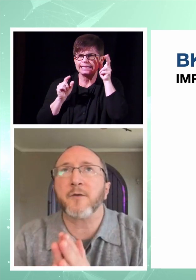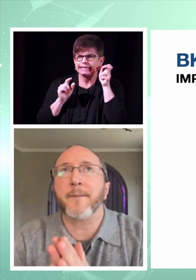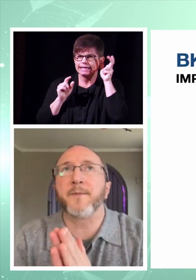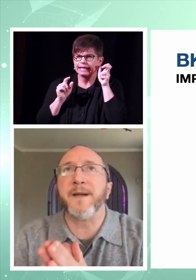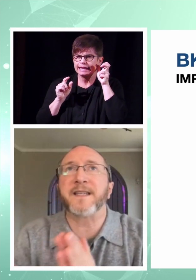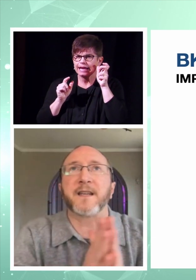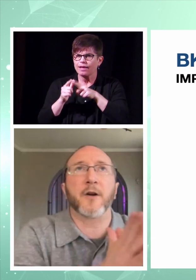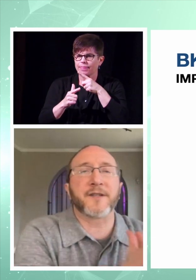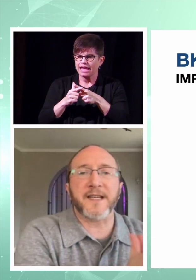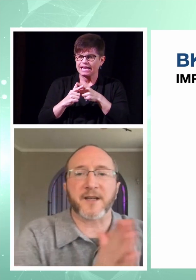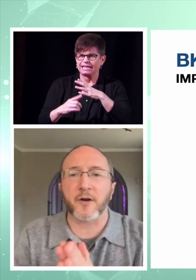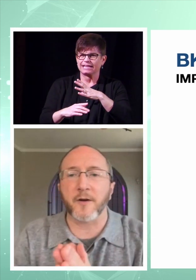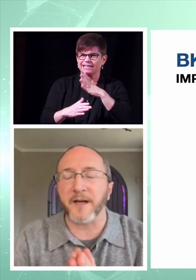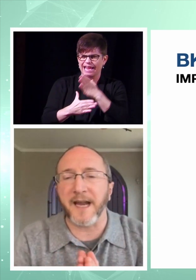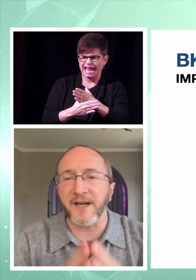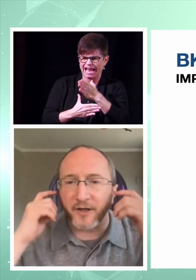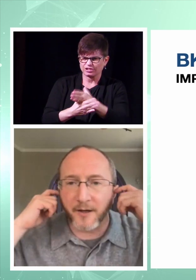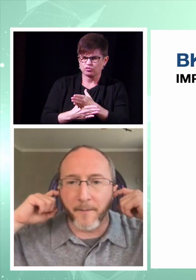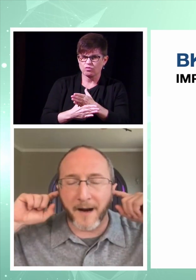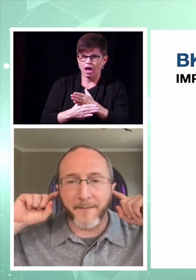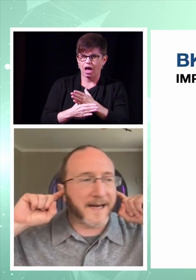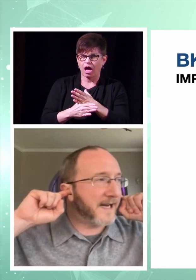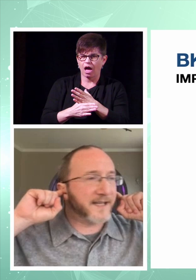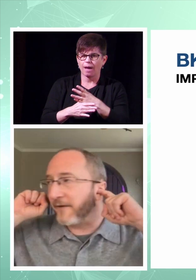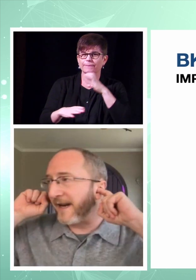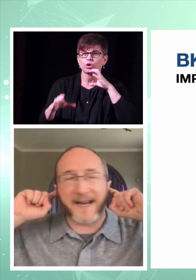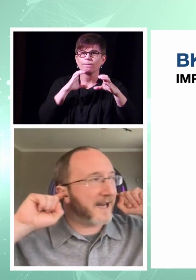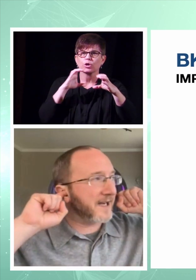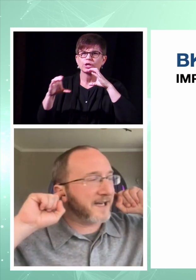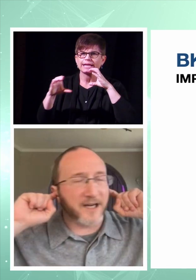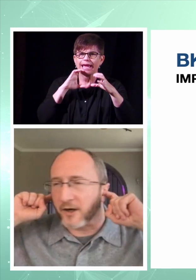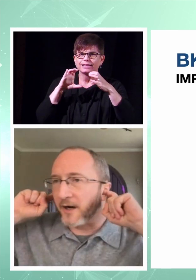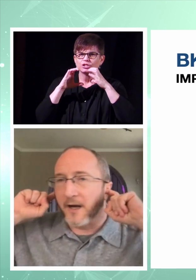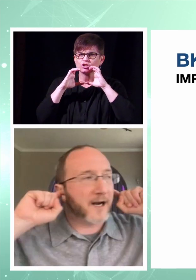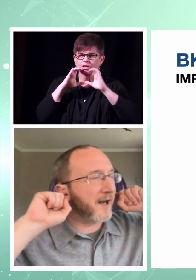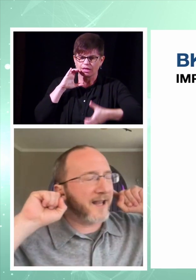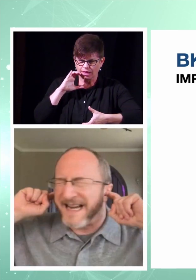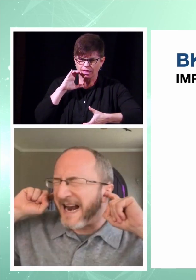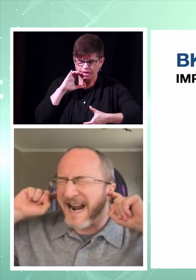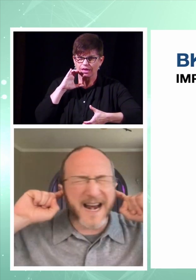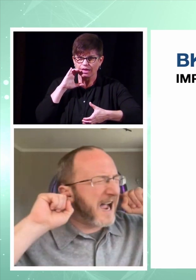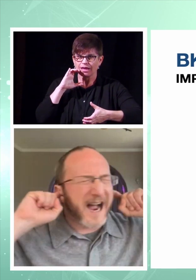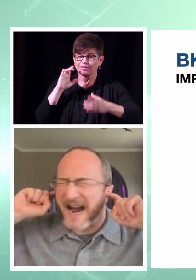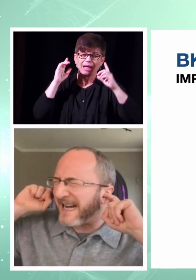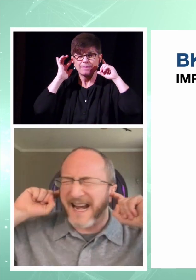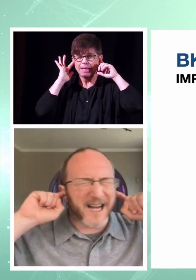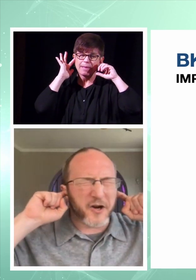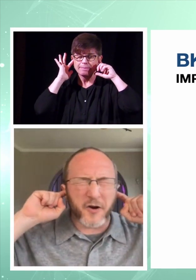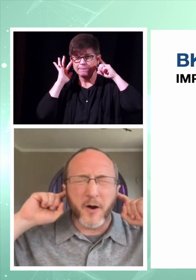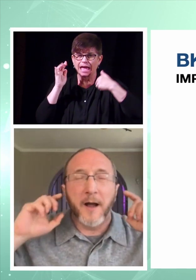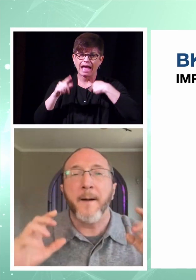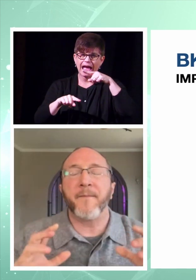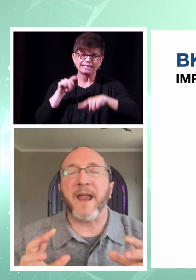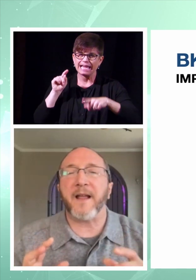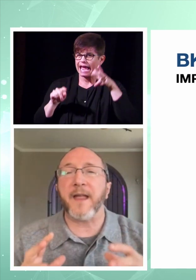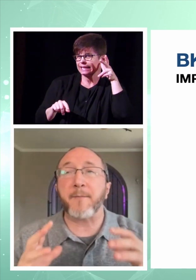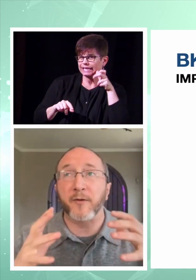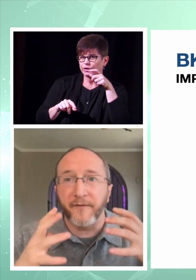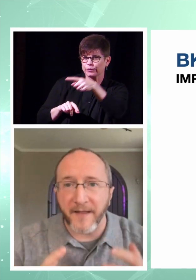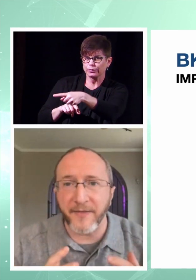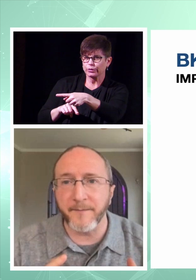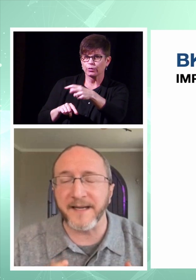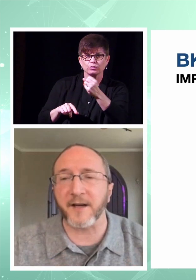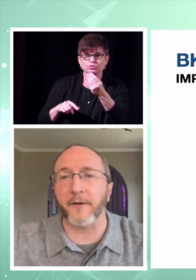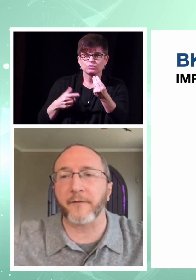they interrupt B cell, T cell communication by making it so that it can't hear, kind of like, nah, I can't hear you. And